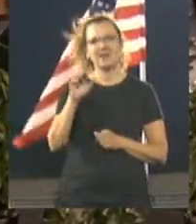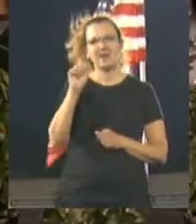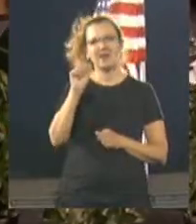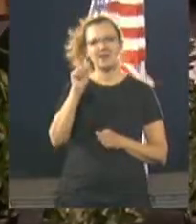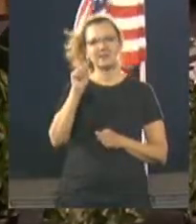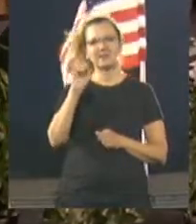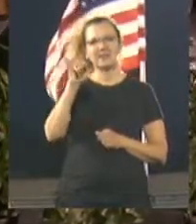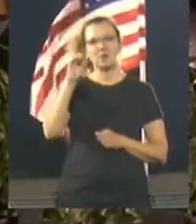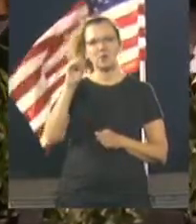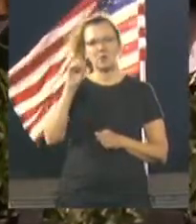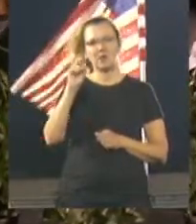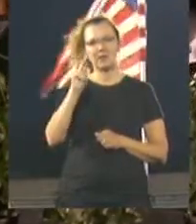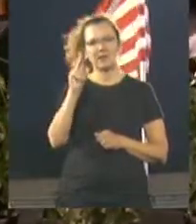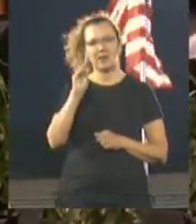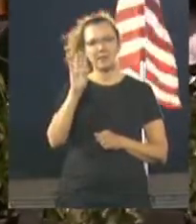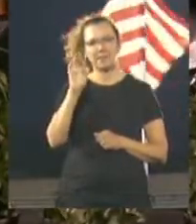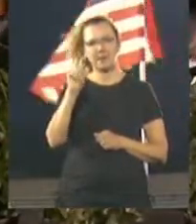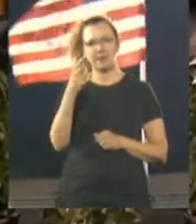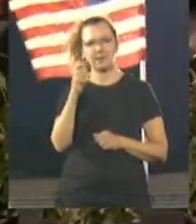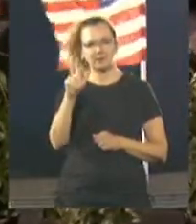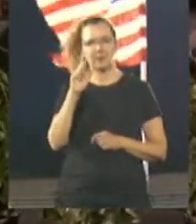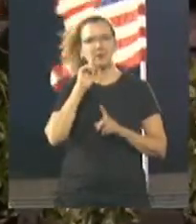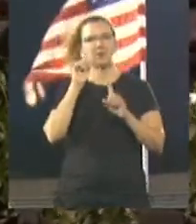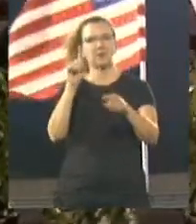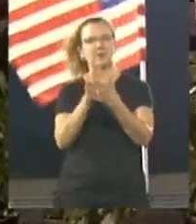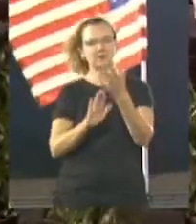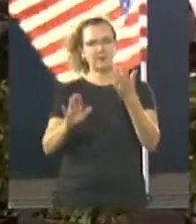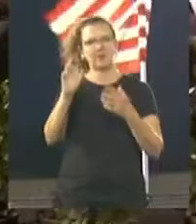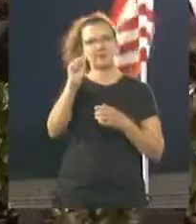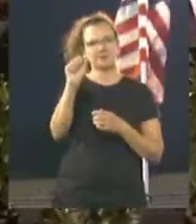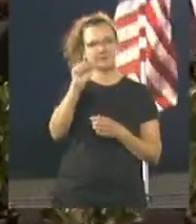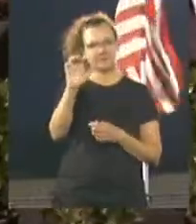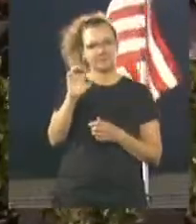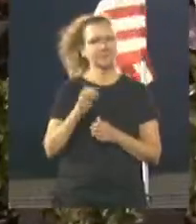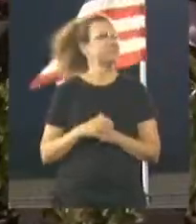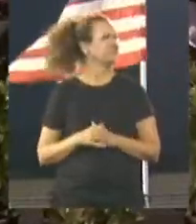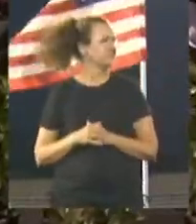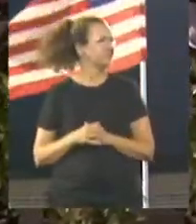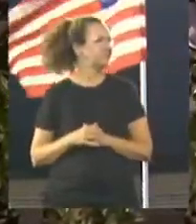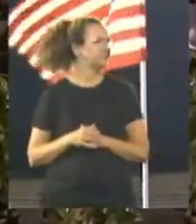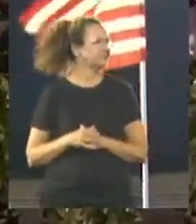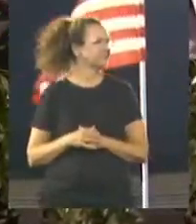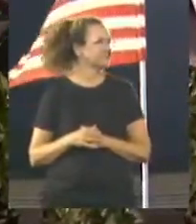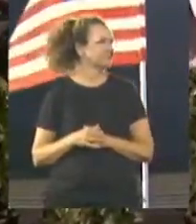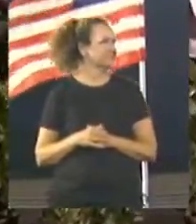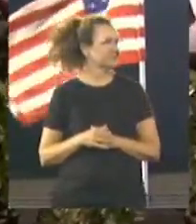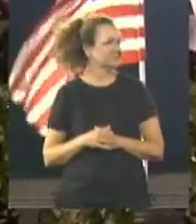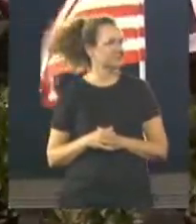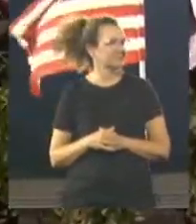Atia K. Bethel will be attending San Antonio College.